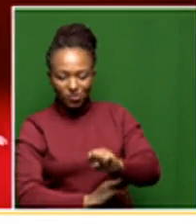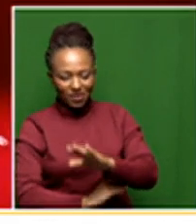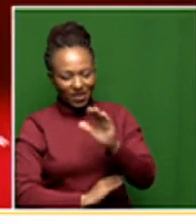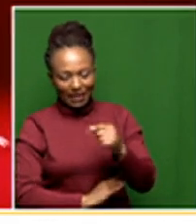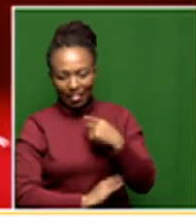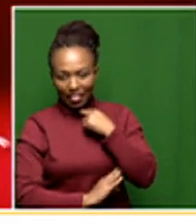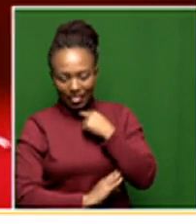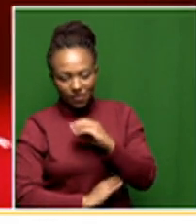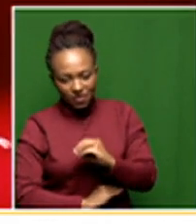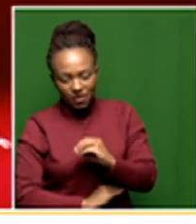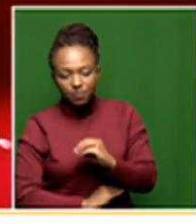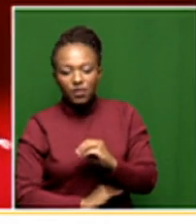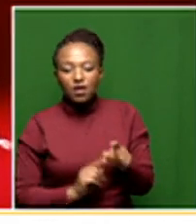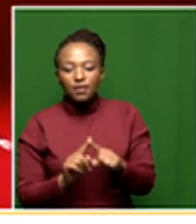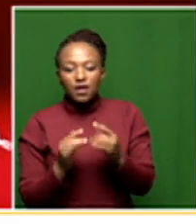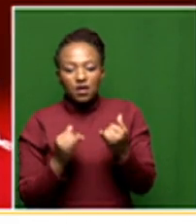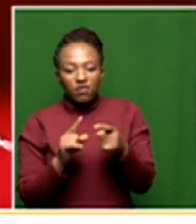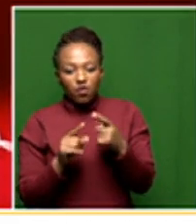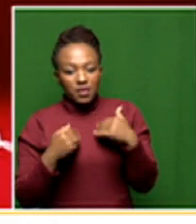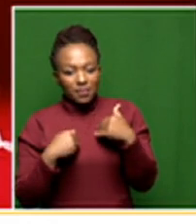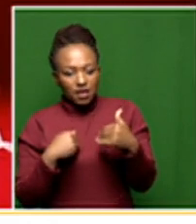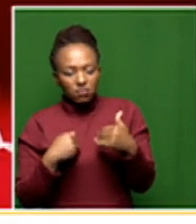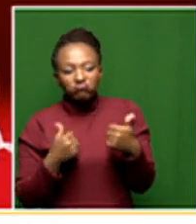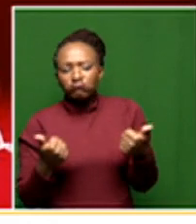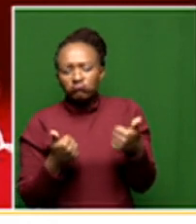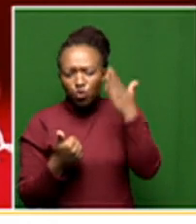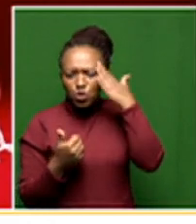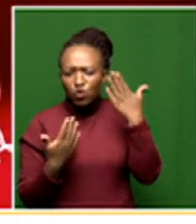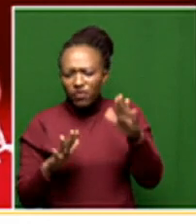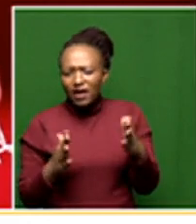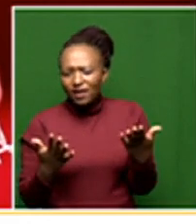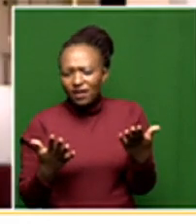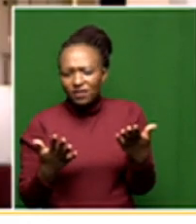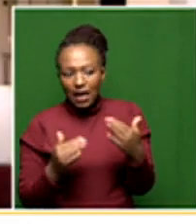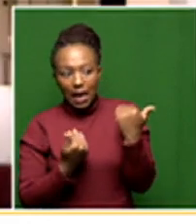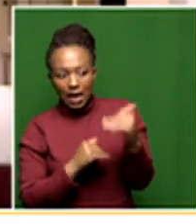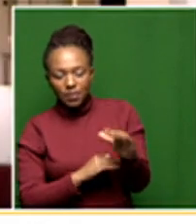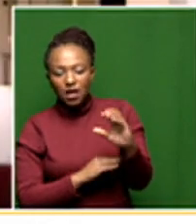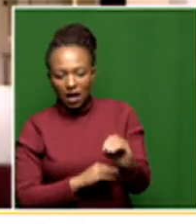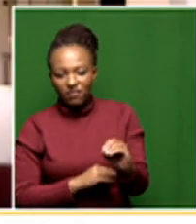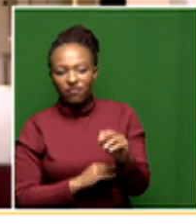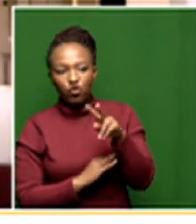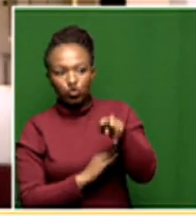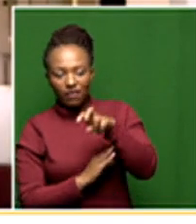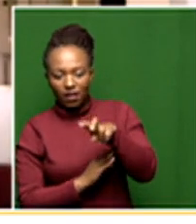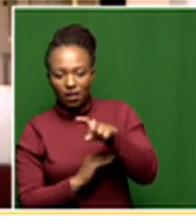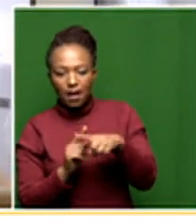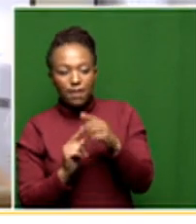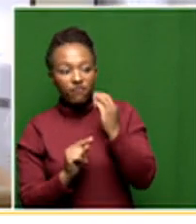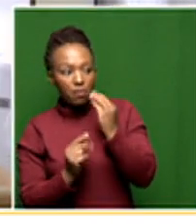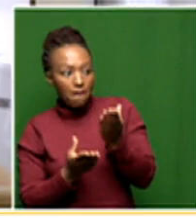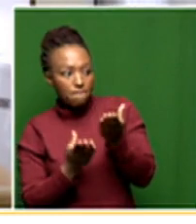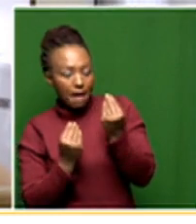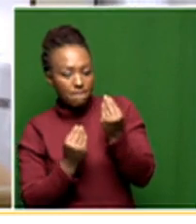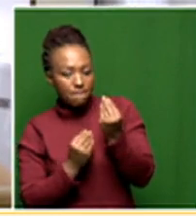And again, I think the from the outset, we knew that there would be some limitations to travel. So the information that we received